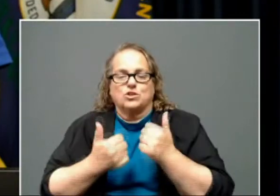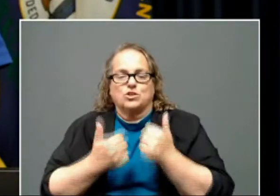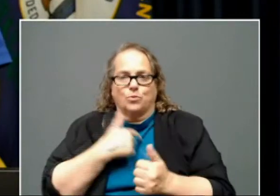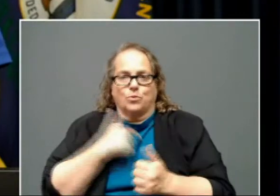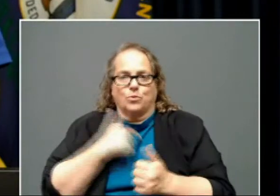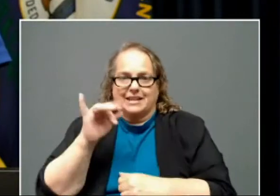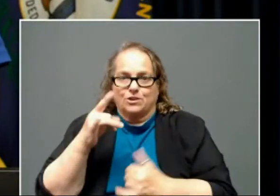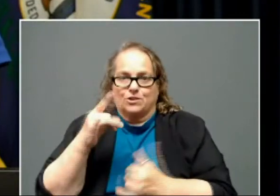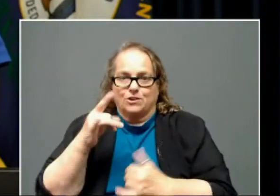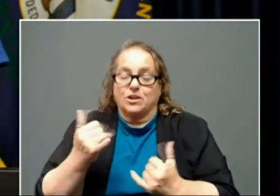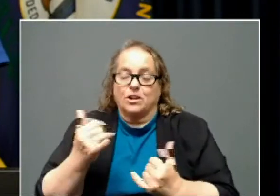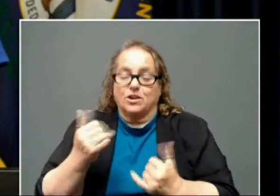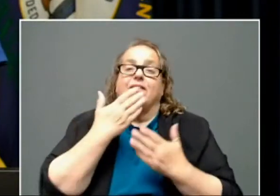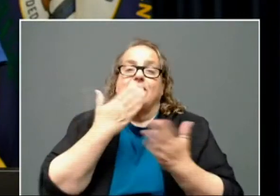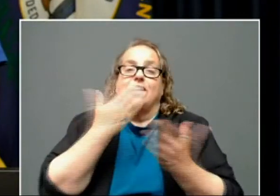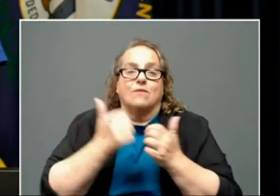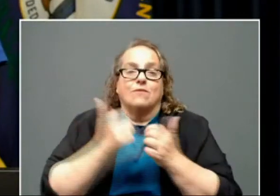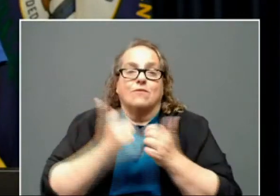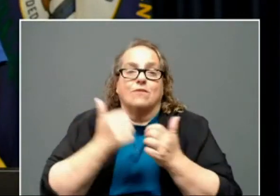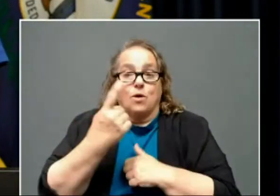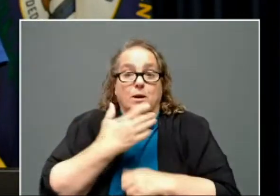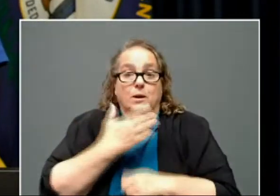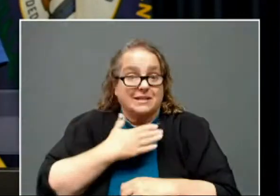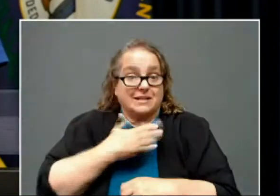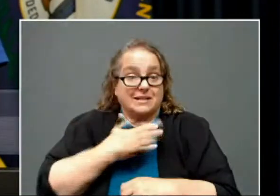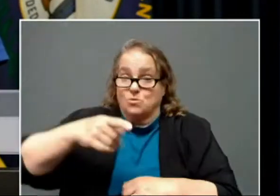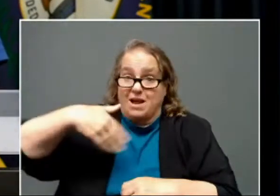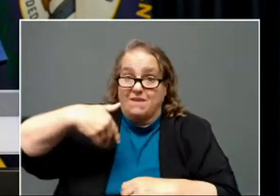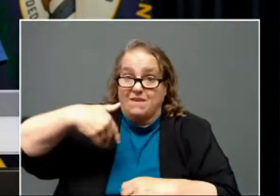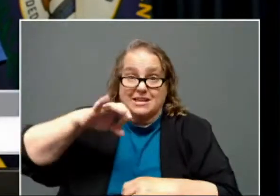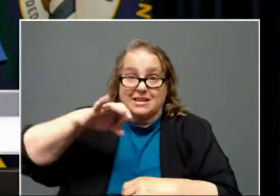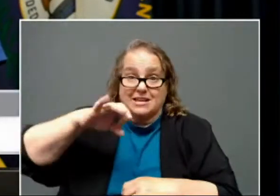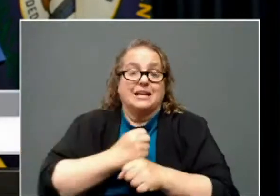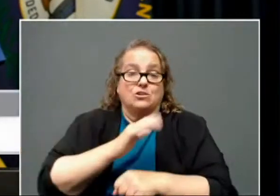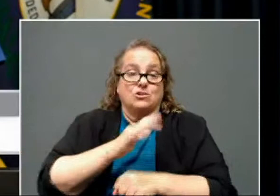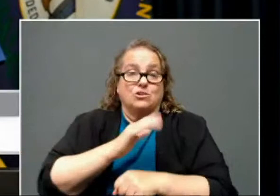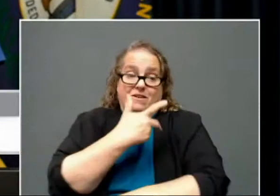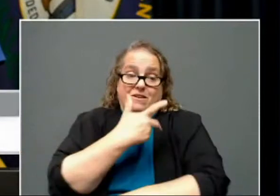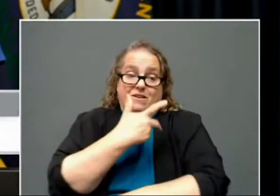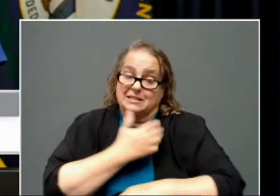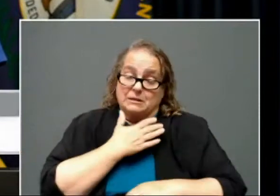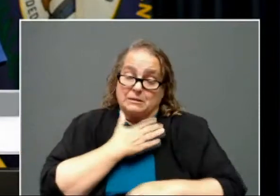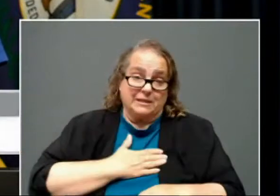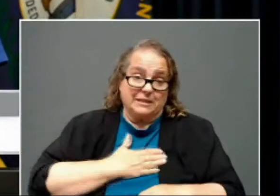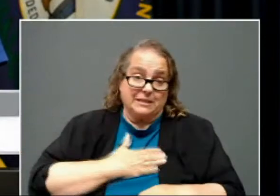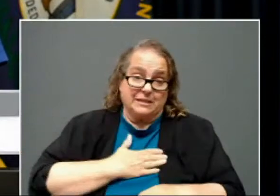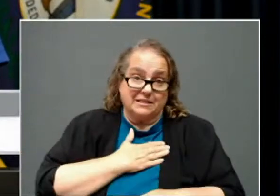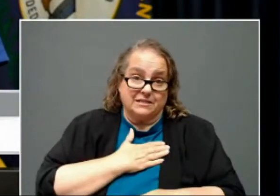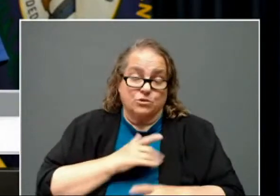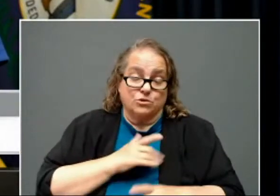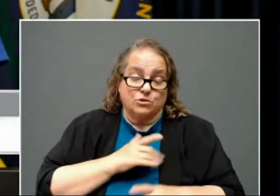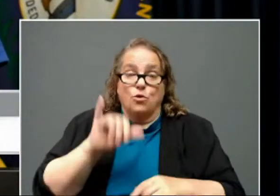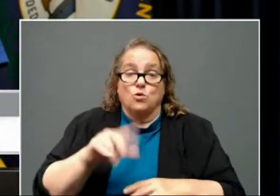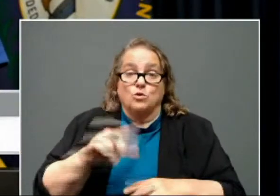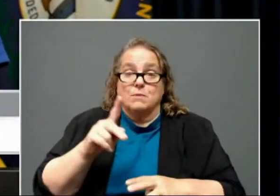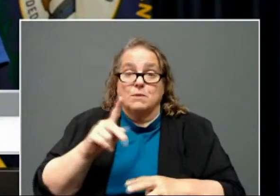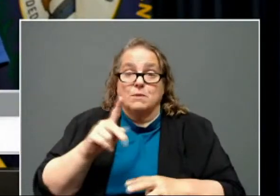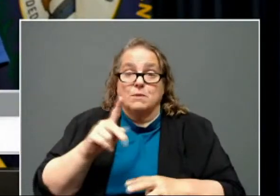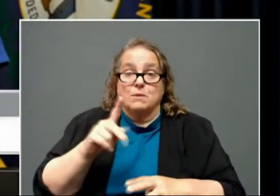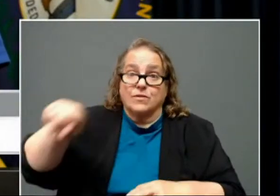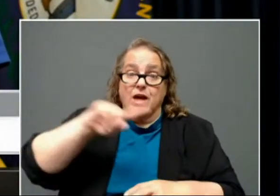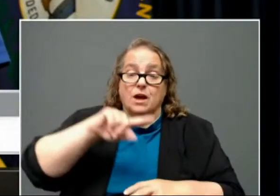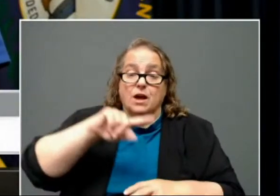you, everybody. Please, if you haven't yet, get your vaccine. To those that are out there, make sure that people